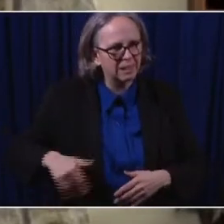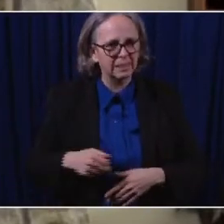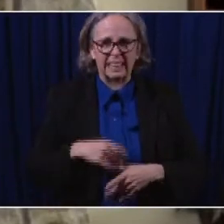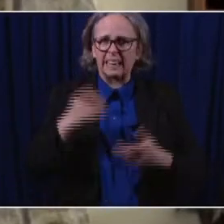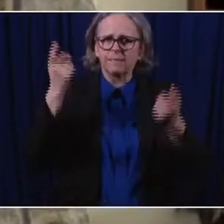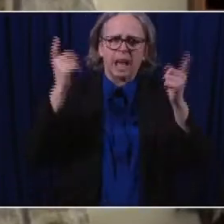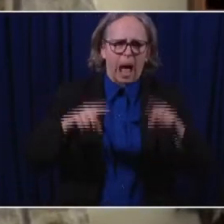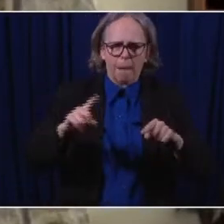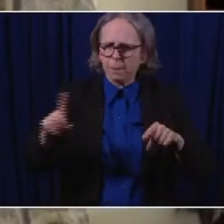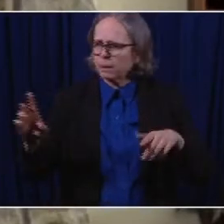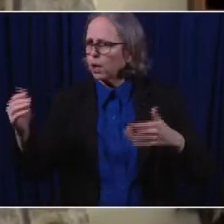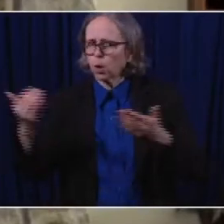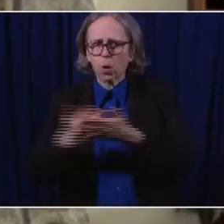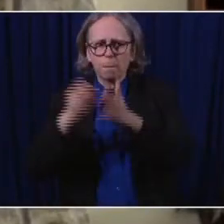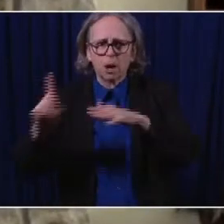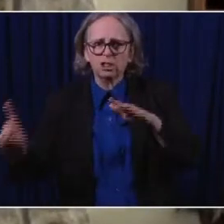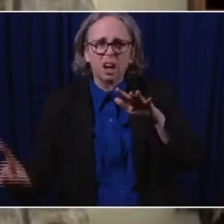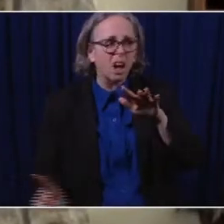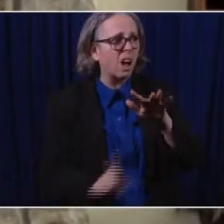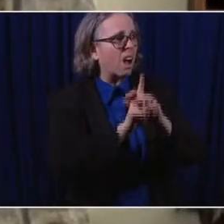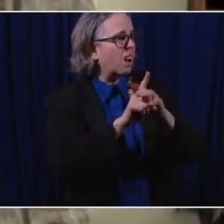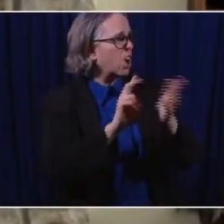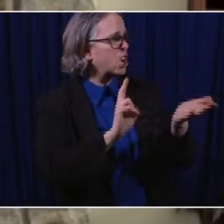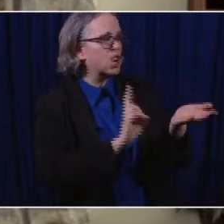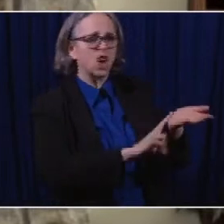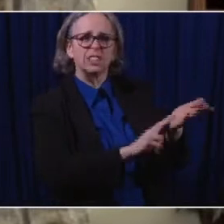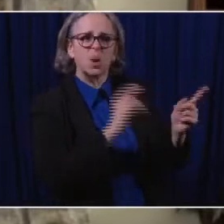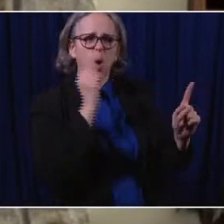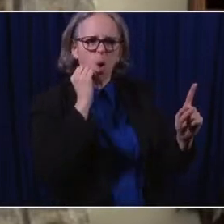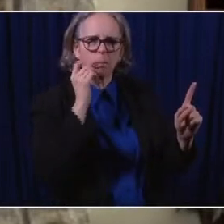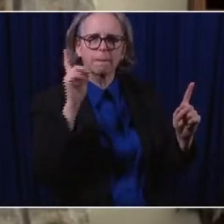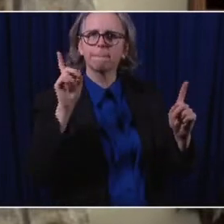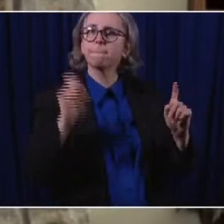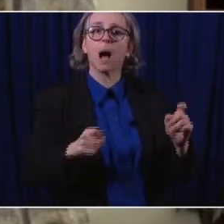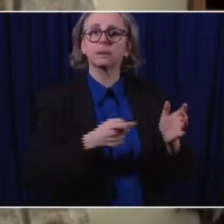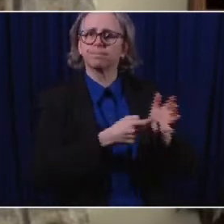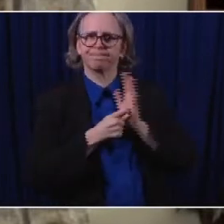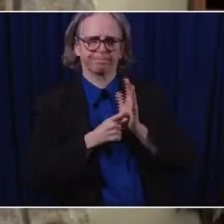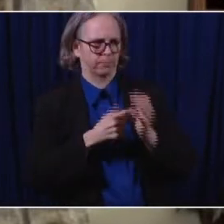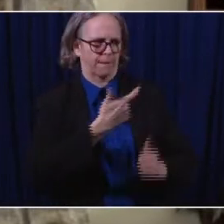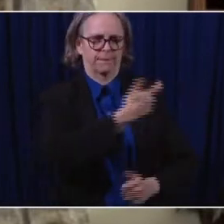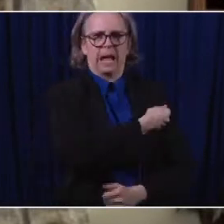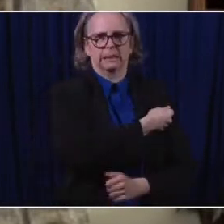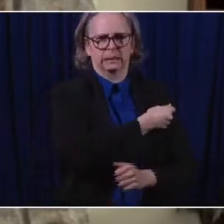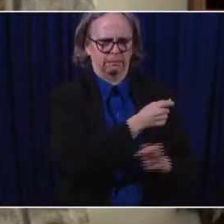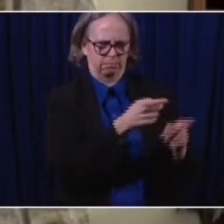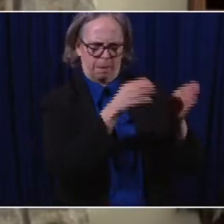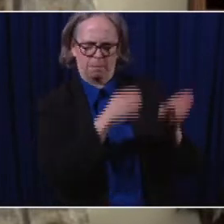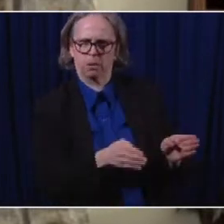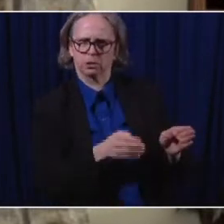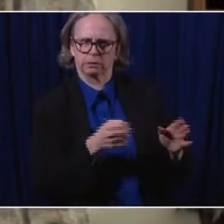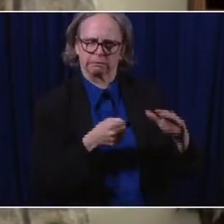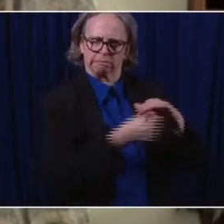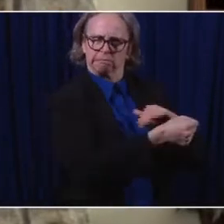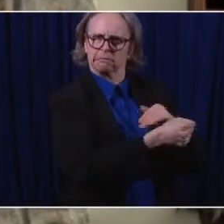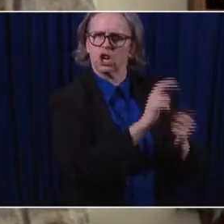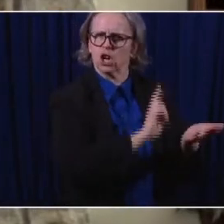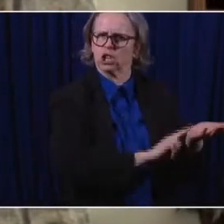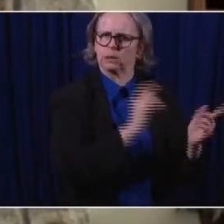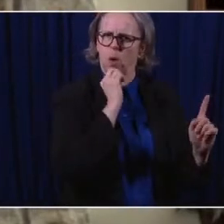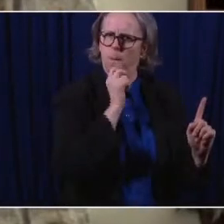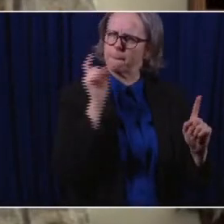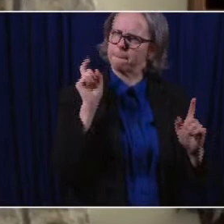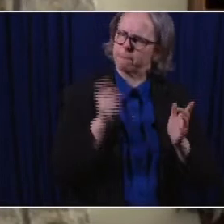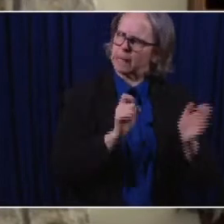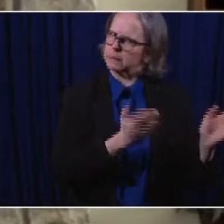already been vaccinated. We want to get them vaccinated very quickly. So that's in process now, and we're going